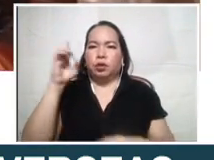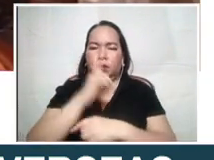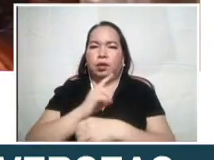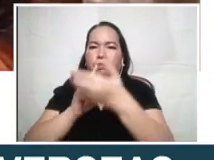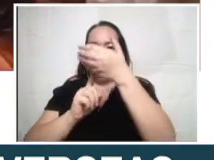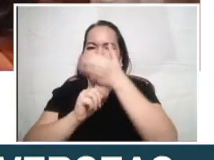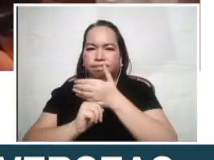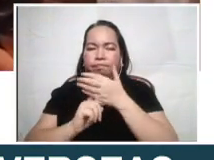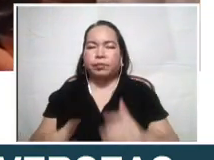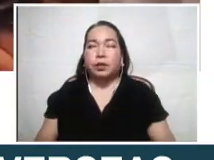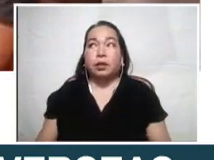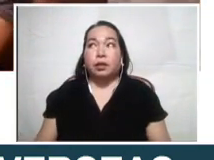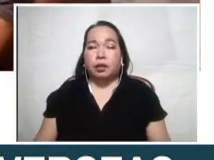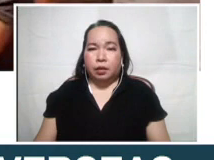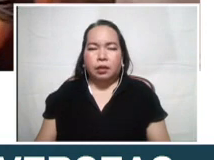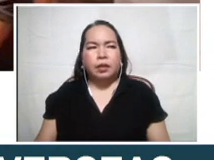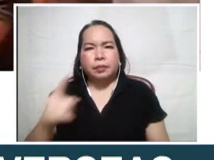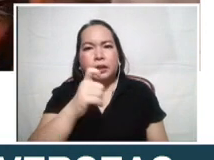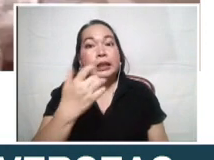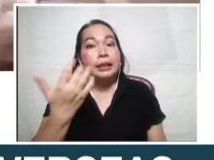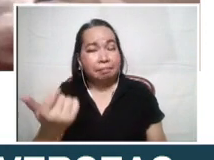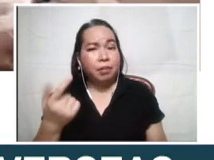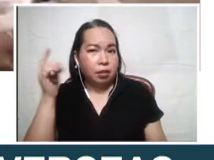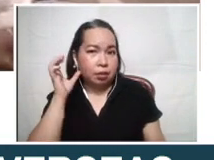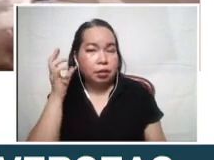governments have also been vocal about